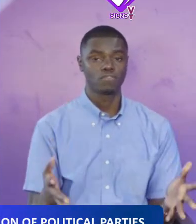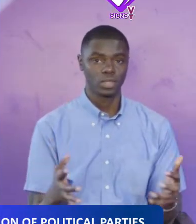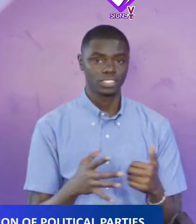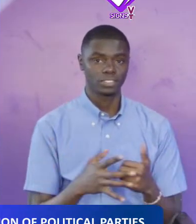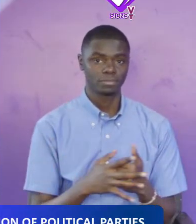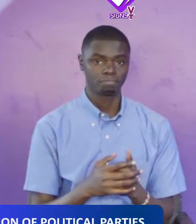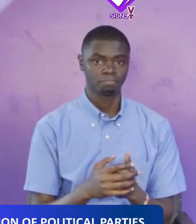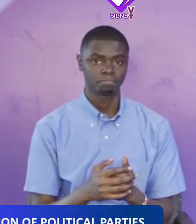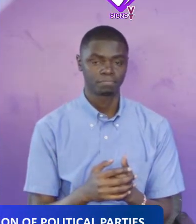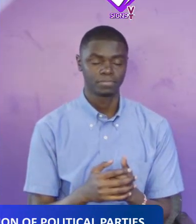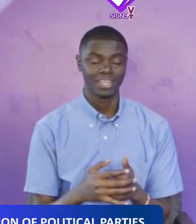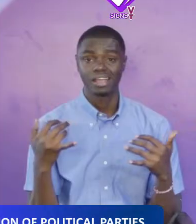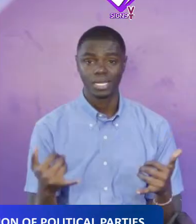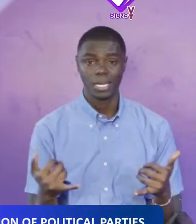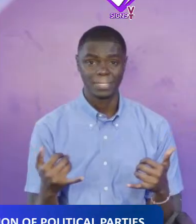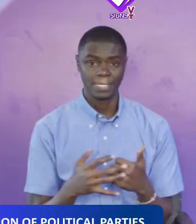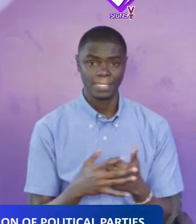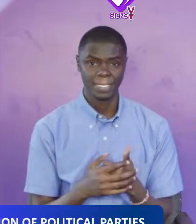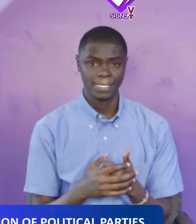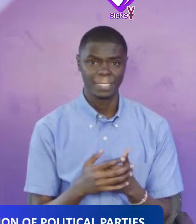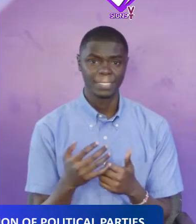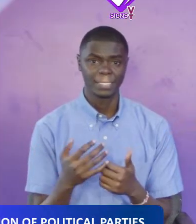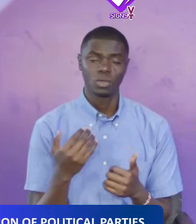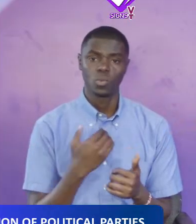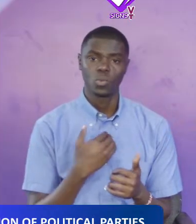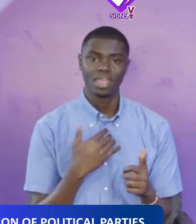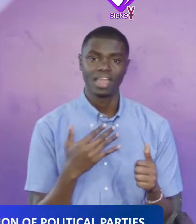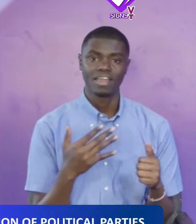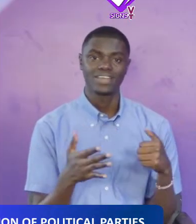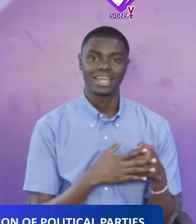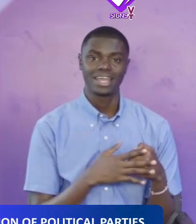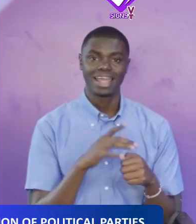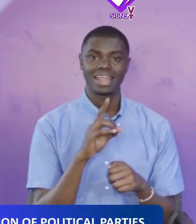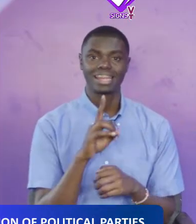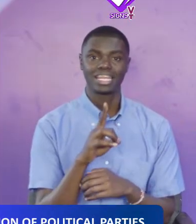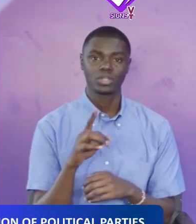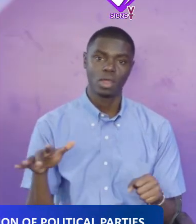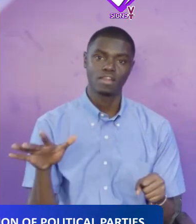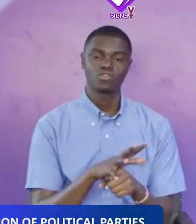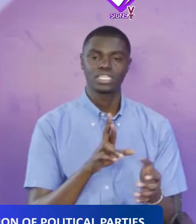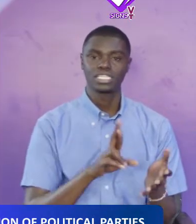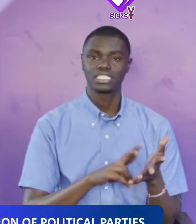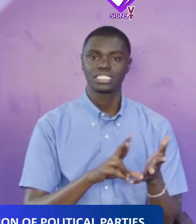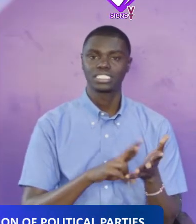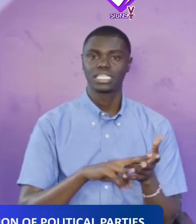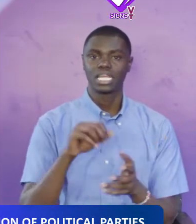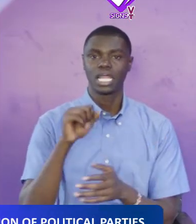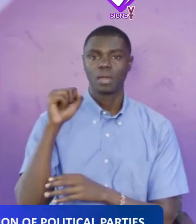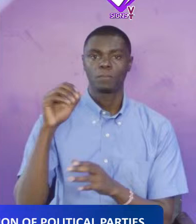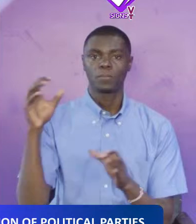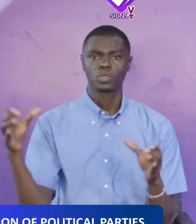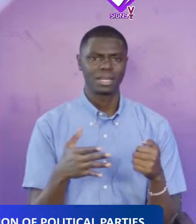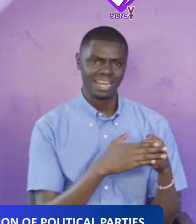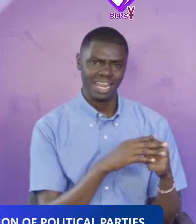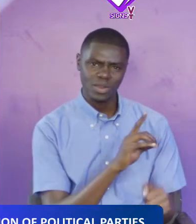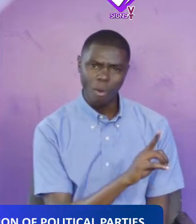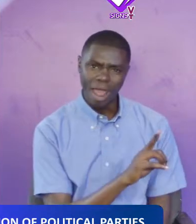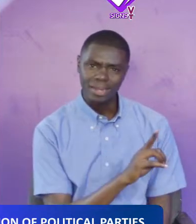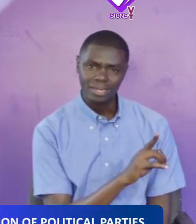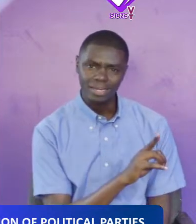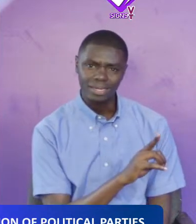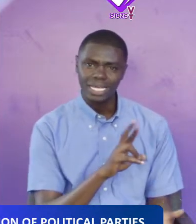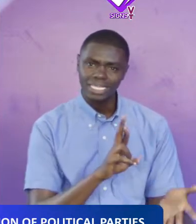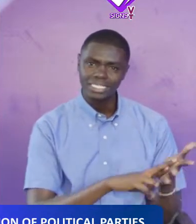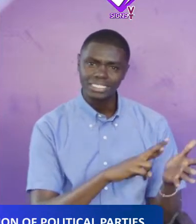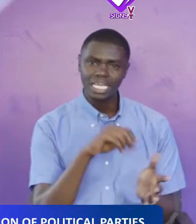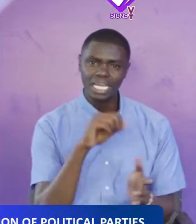now, we have 91 fully registered political parties. 91 fully registered